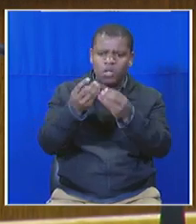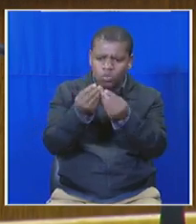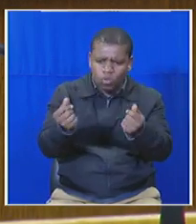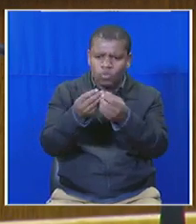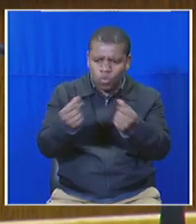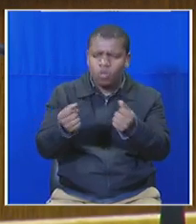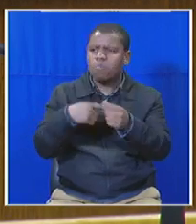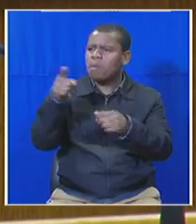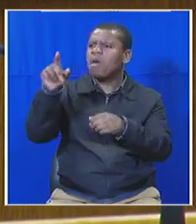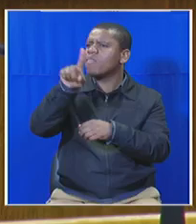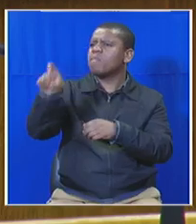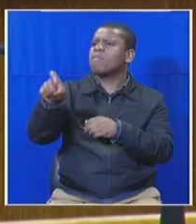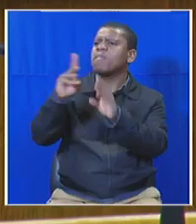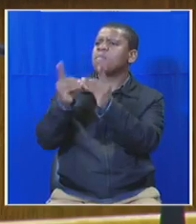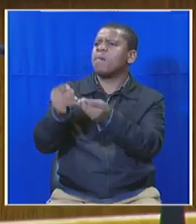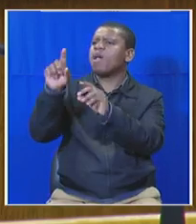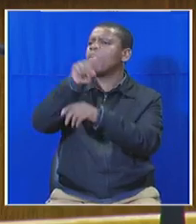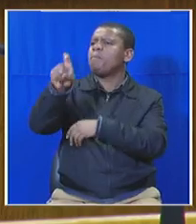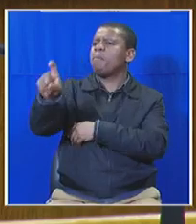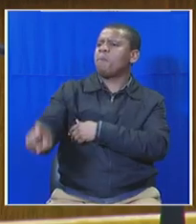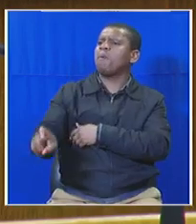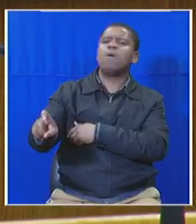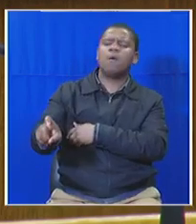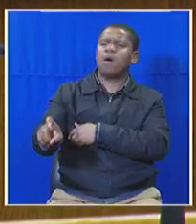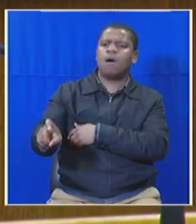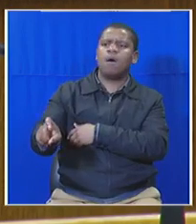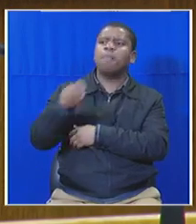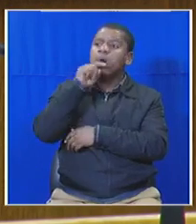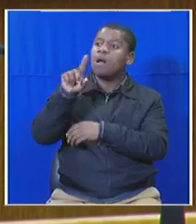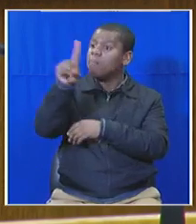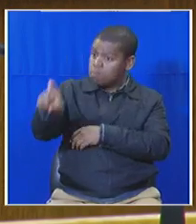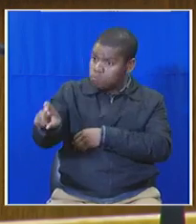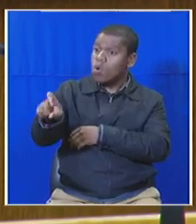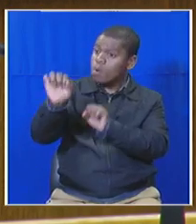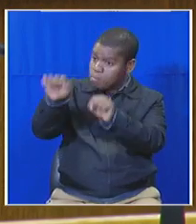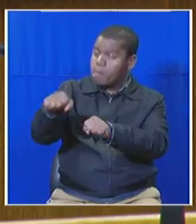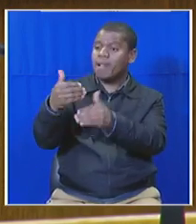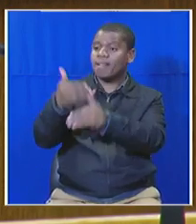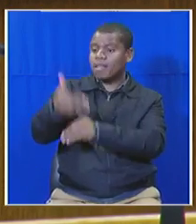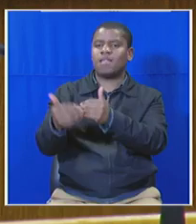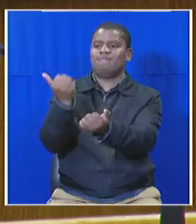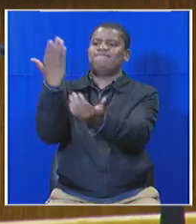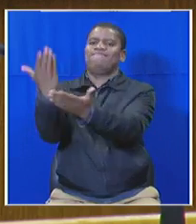questions to the department without proposing solutions to those questions.